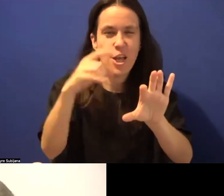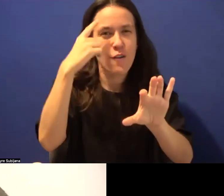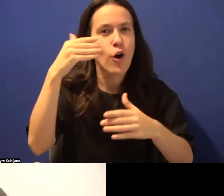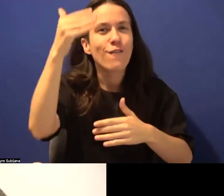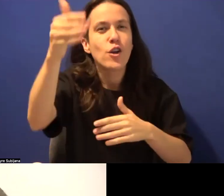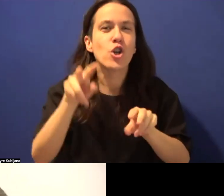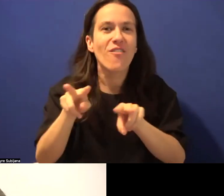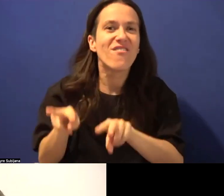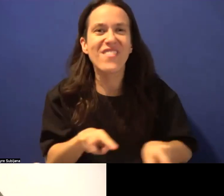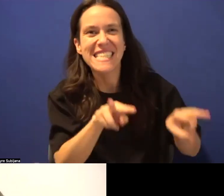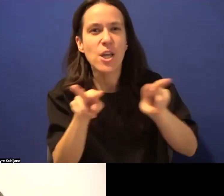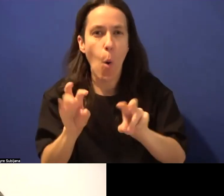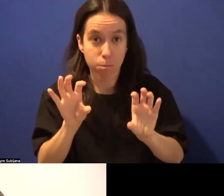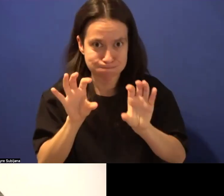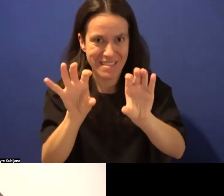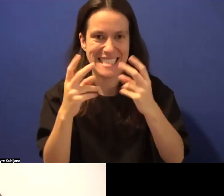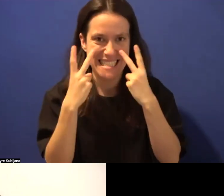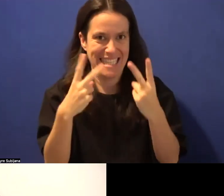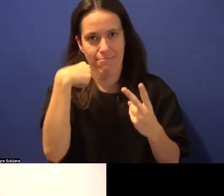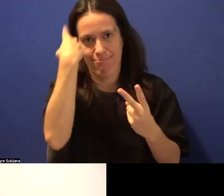video. So the picture will be nice.